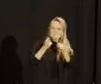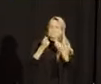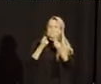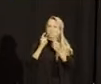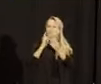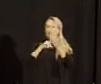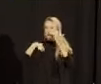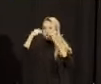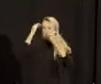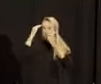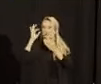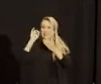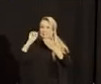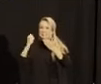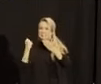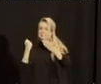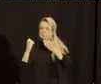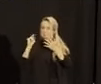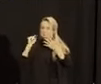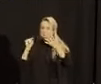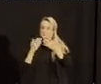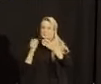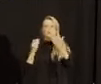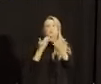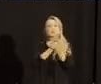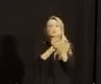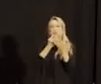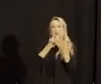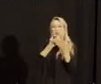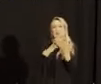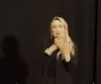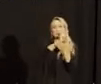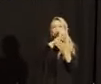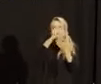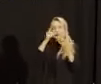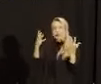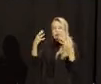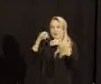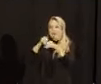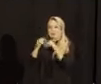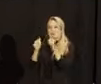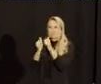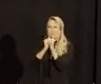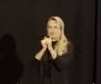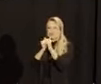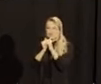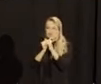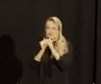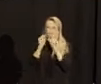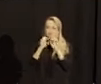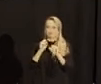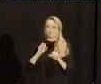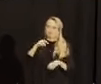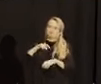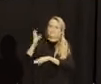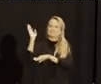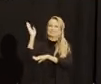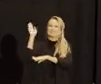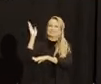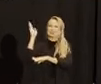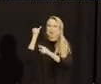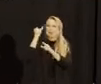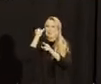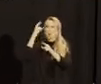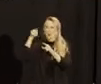we're asking new folks to join us too. So we've done that to our keynotes. So if you look at this, you'll say, I know Rebecca